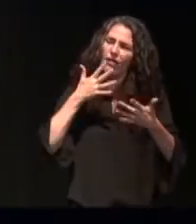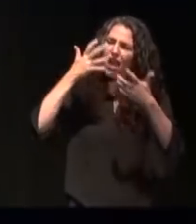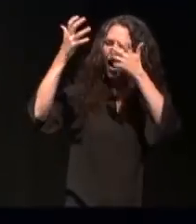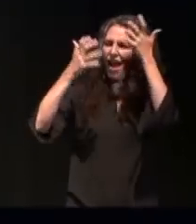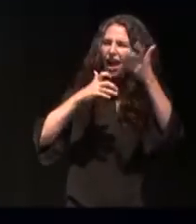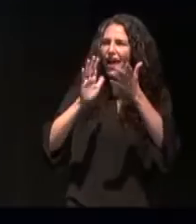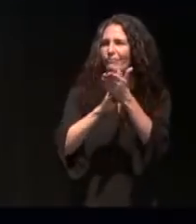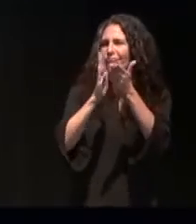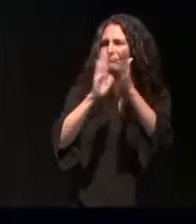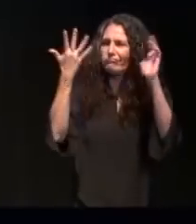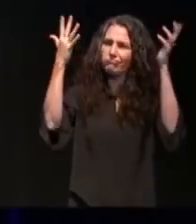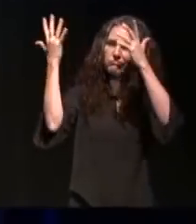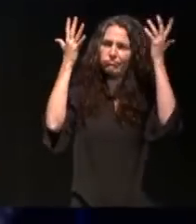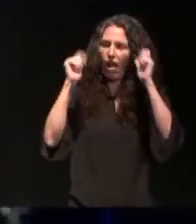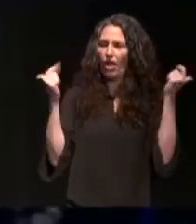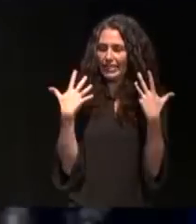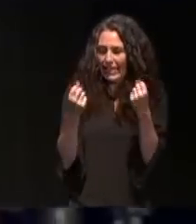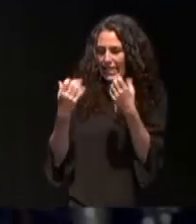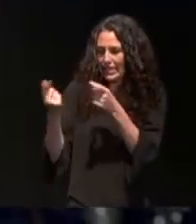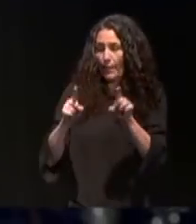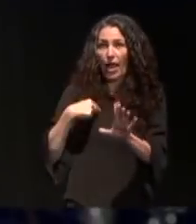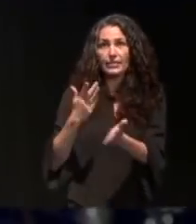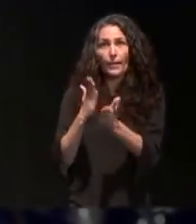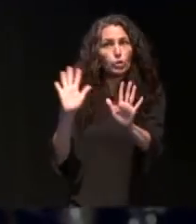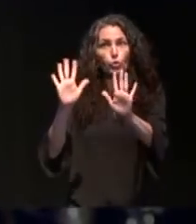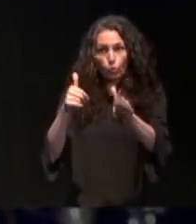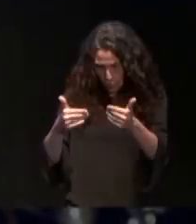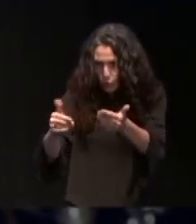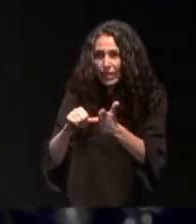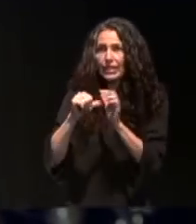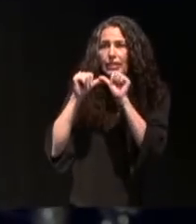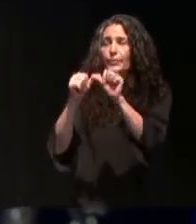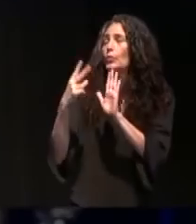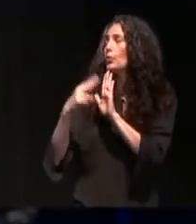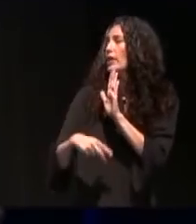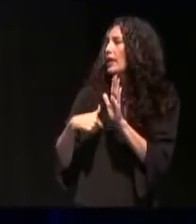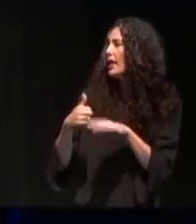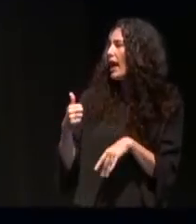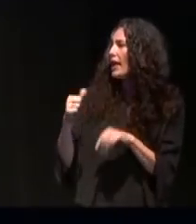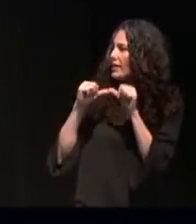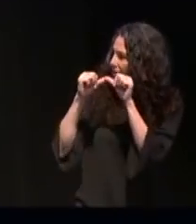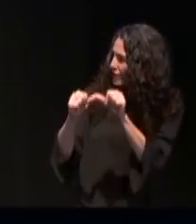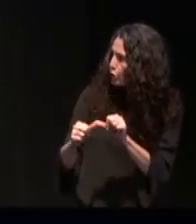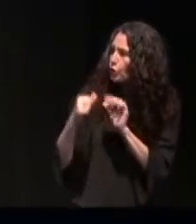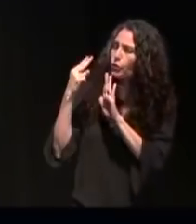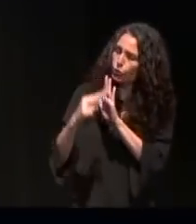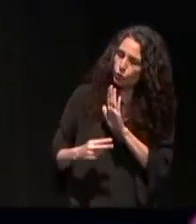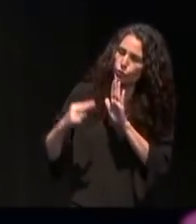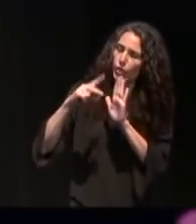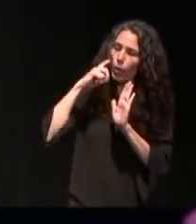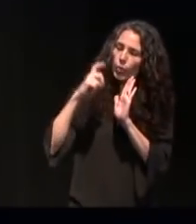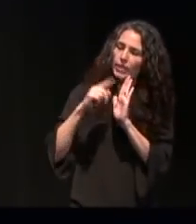and healings were happening, and I got nervous and I stopped. He said, "No, continue, continue." And I continued, and I realized